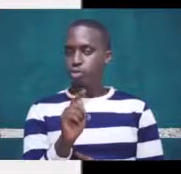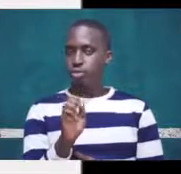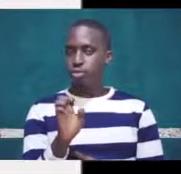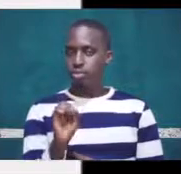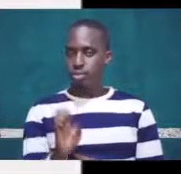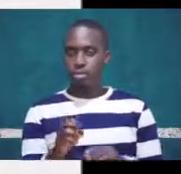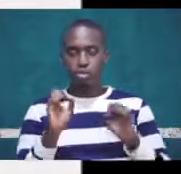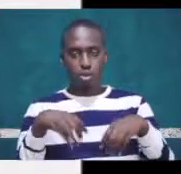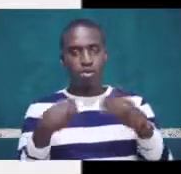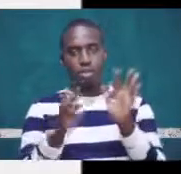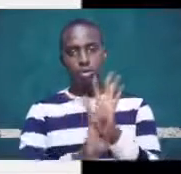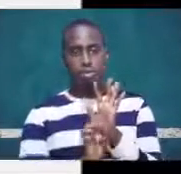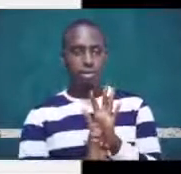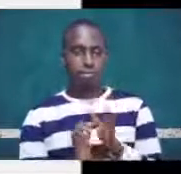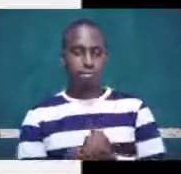highlight some examples.